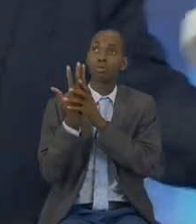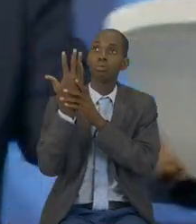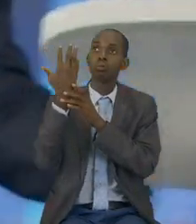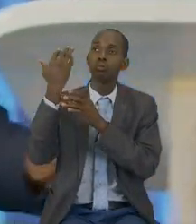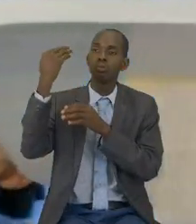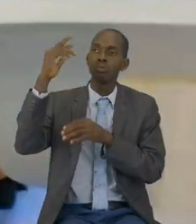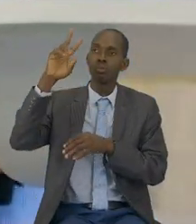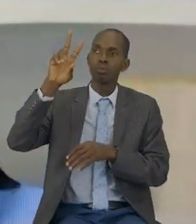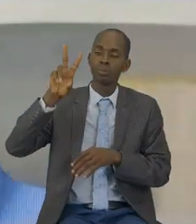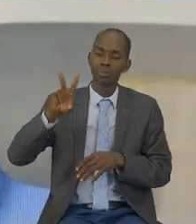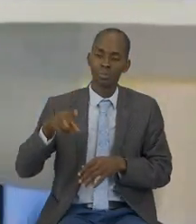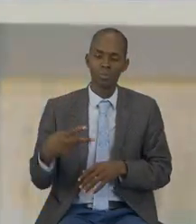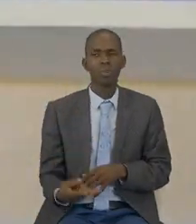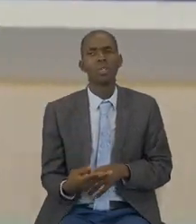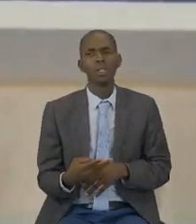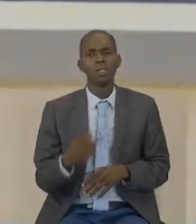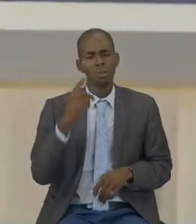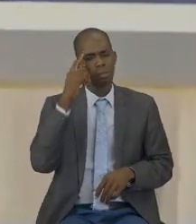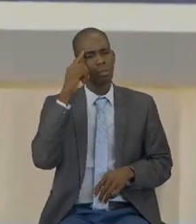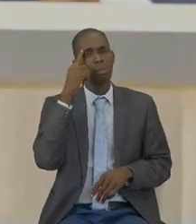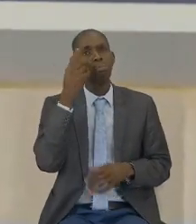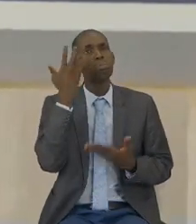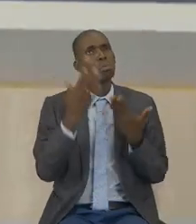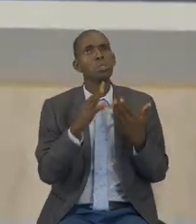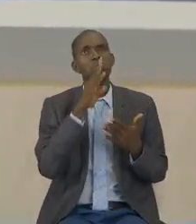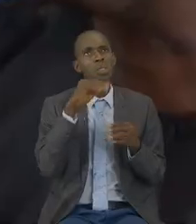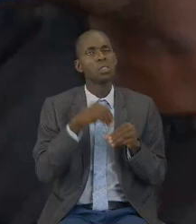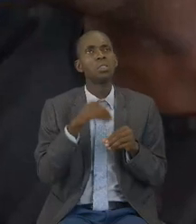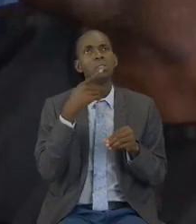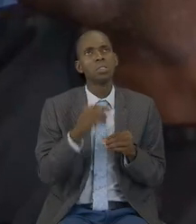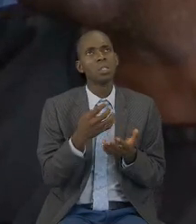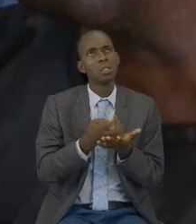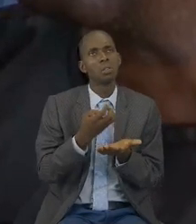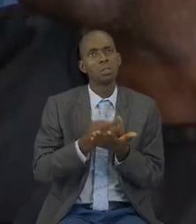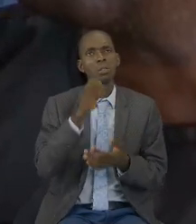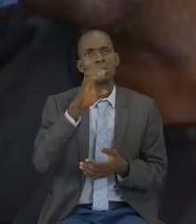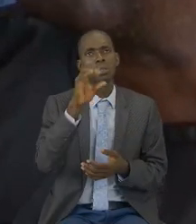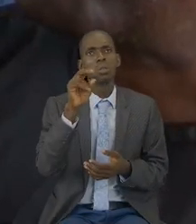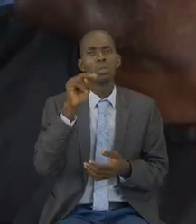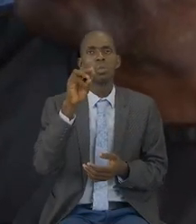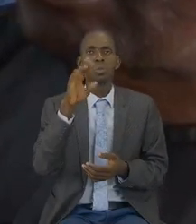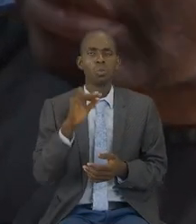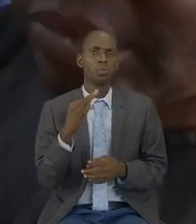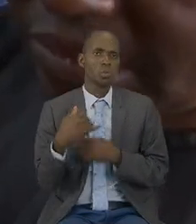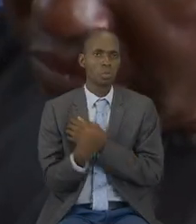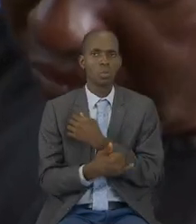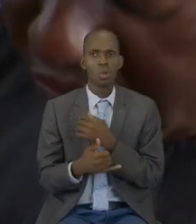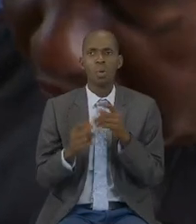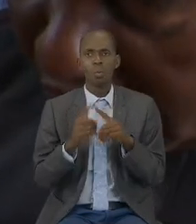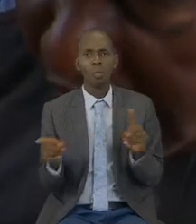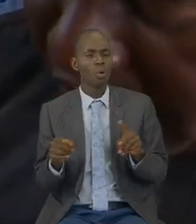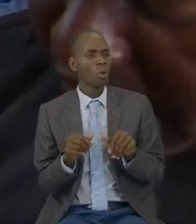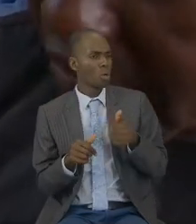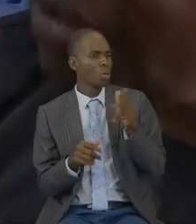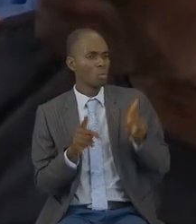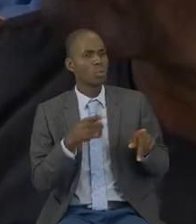first saying it is the economy, and then economy, other people around you, then the same economy,